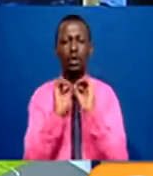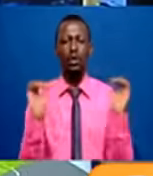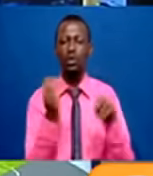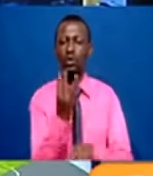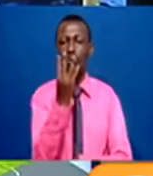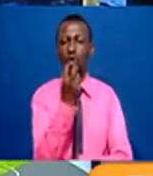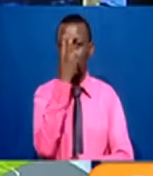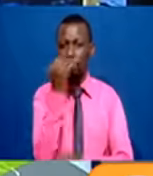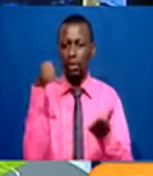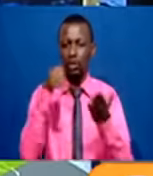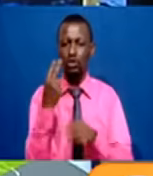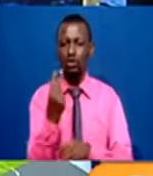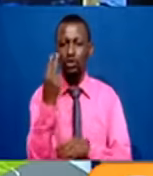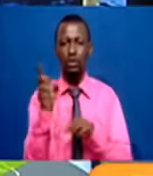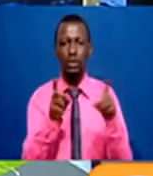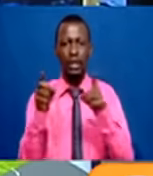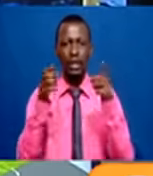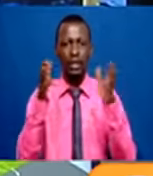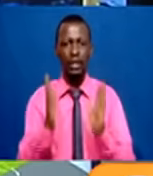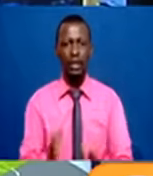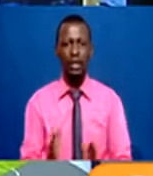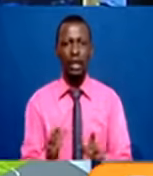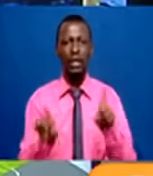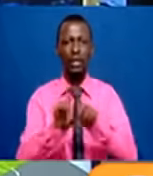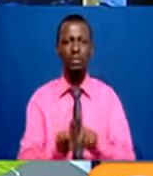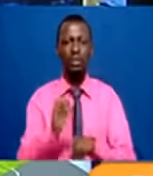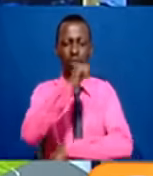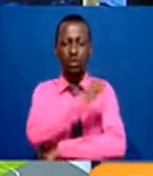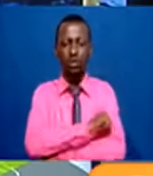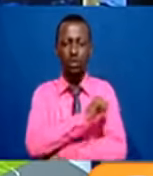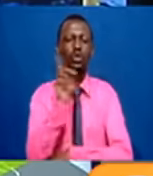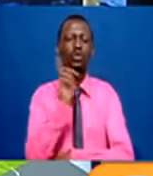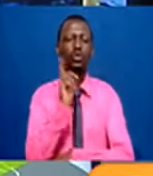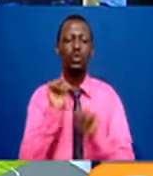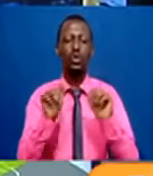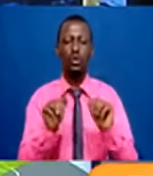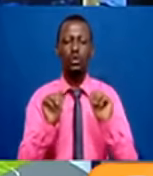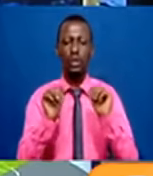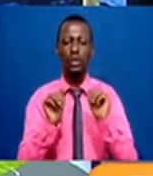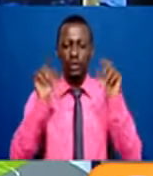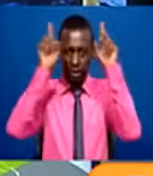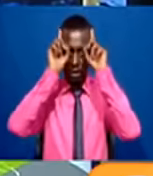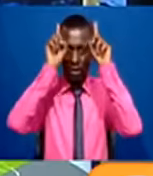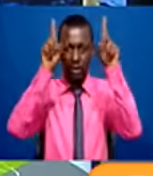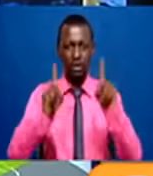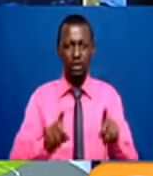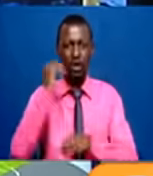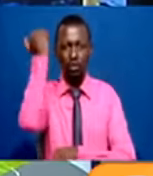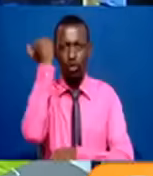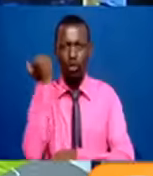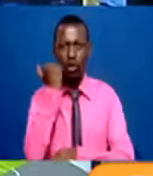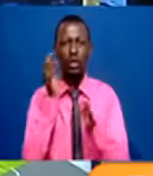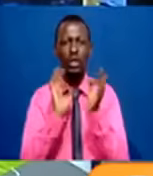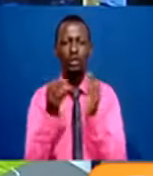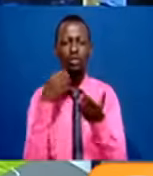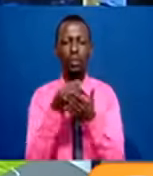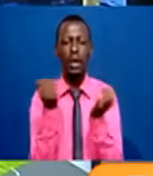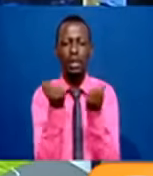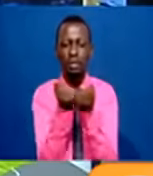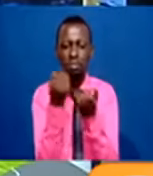them two directors of the school, await tomorrow's court's decision on whether they will be released on